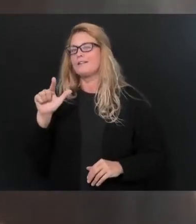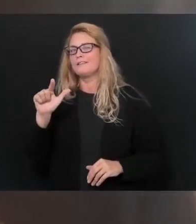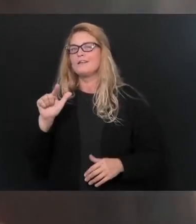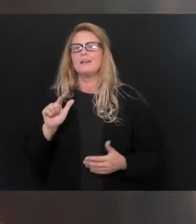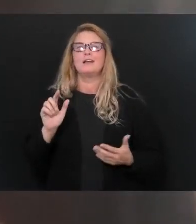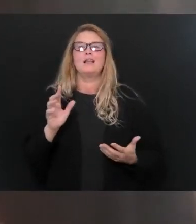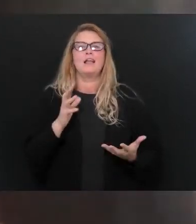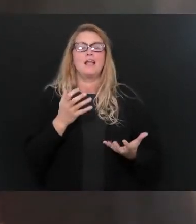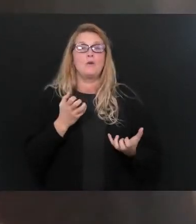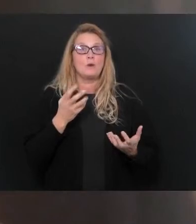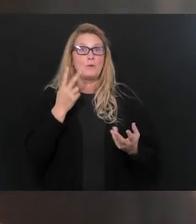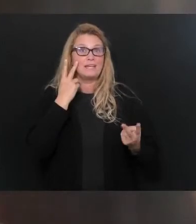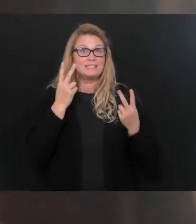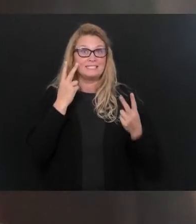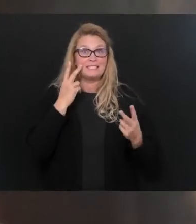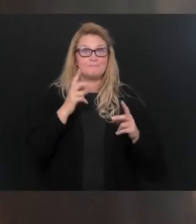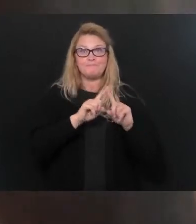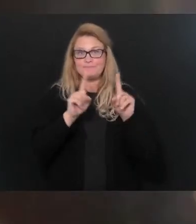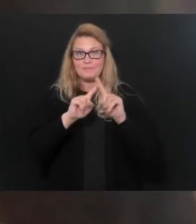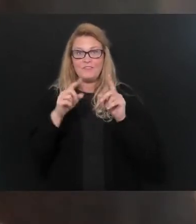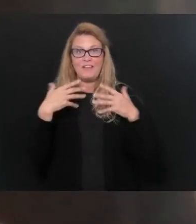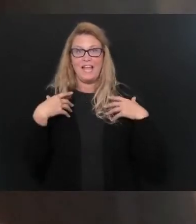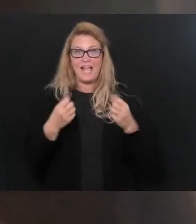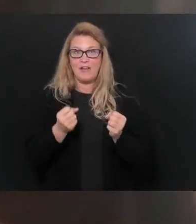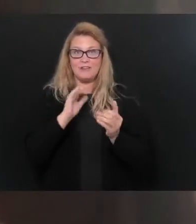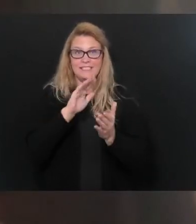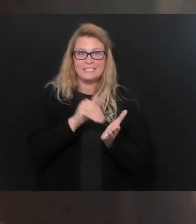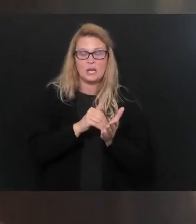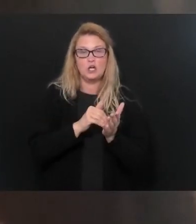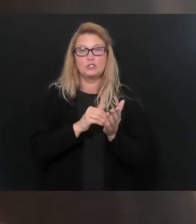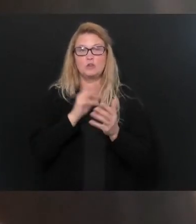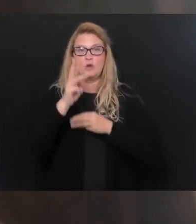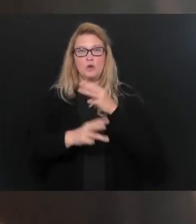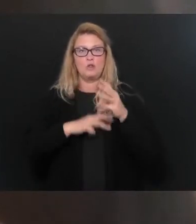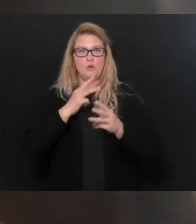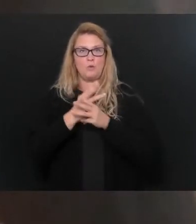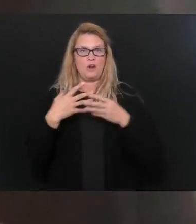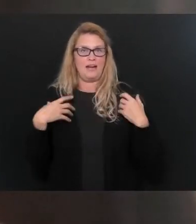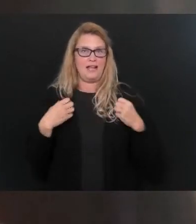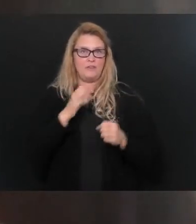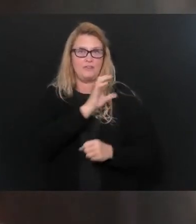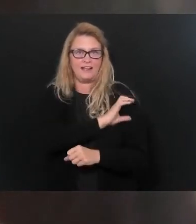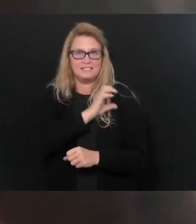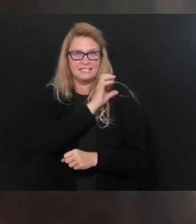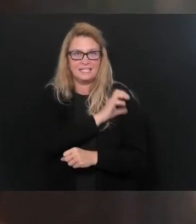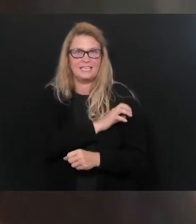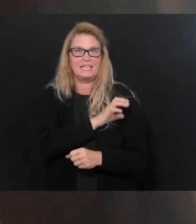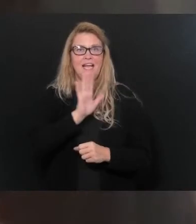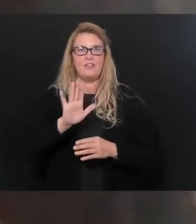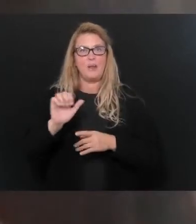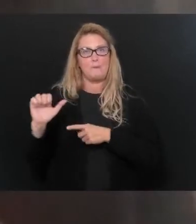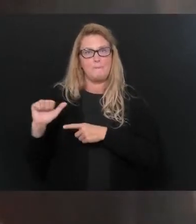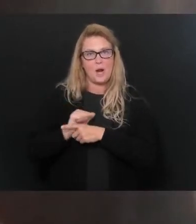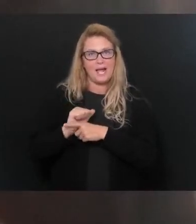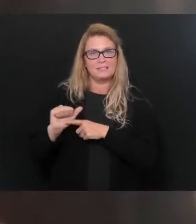federally qualified health centers, rural health clinic, physician practices,